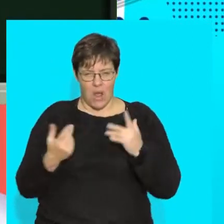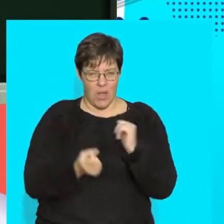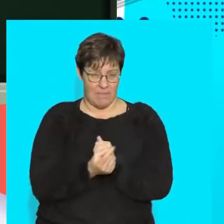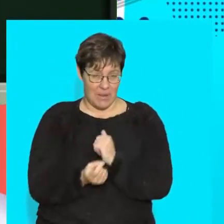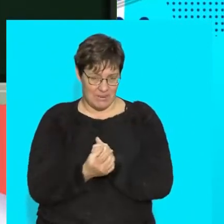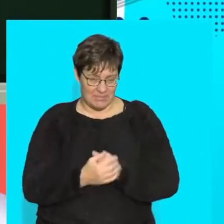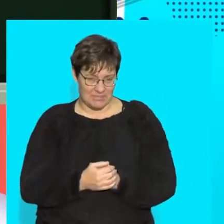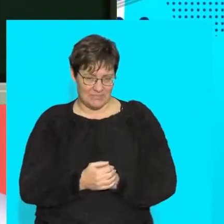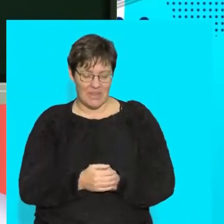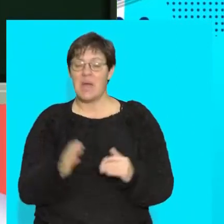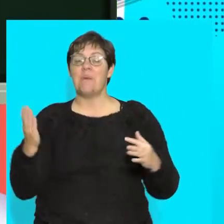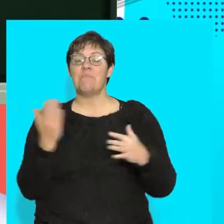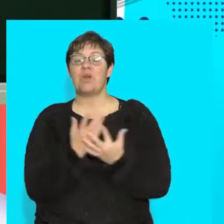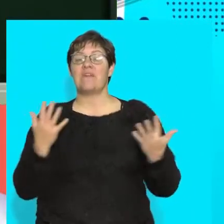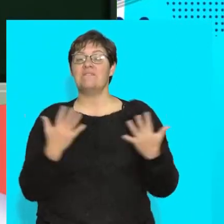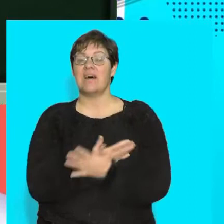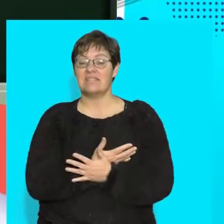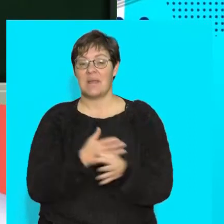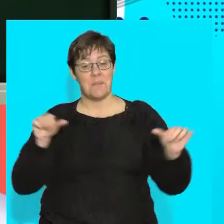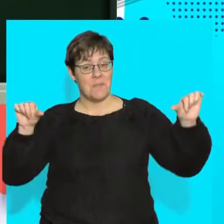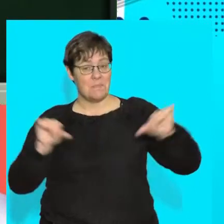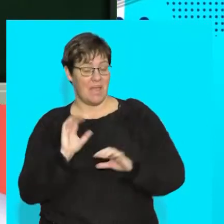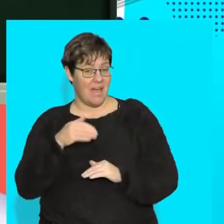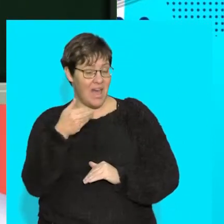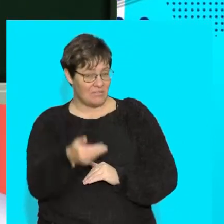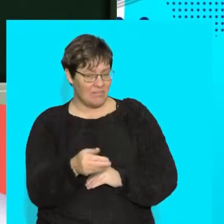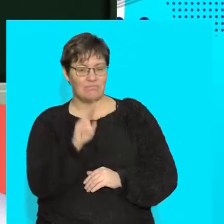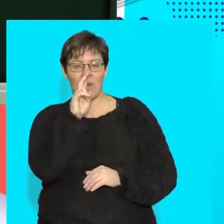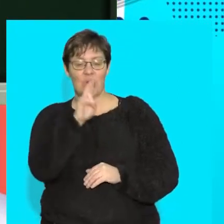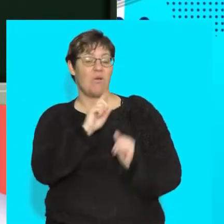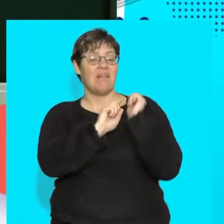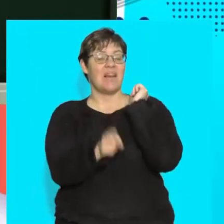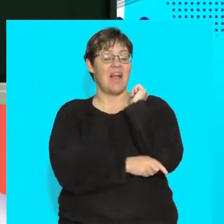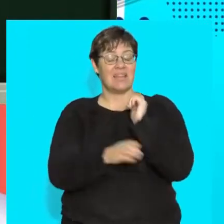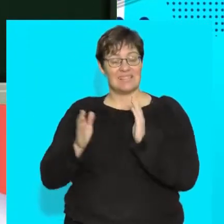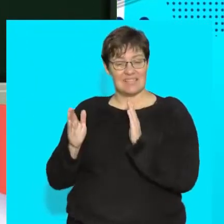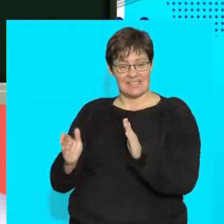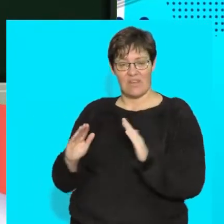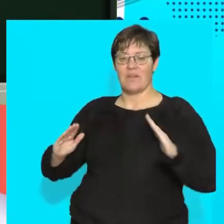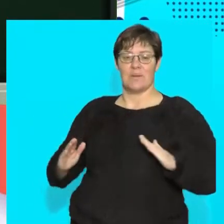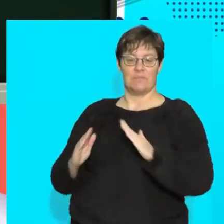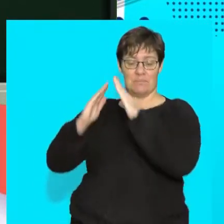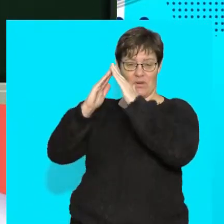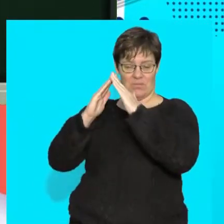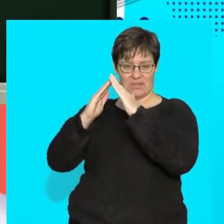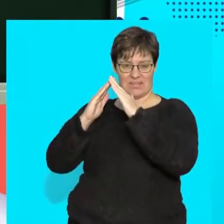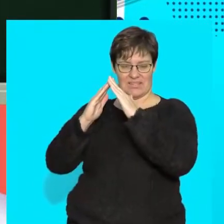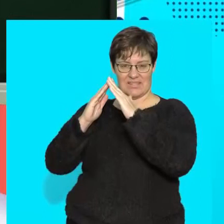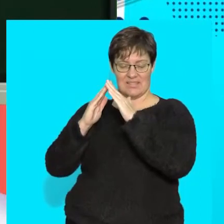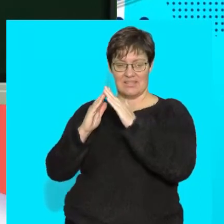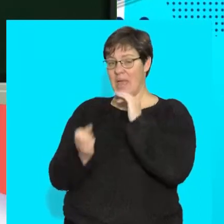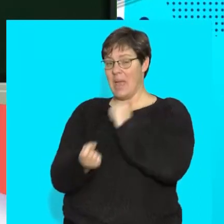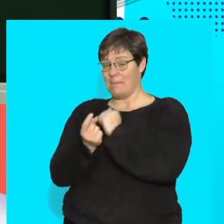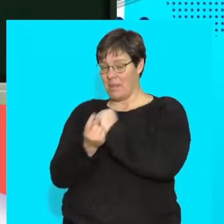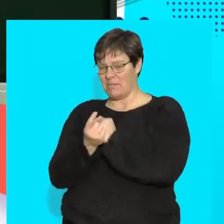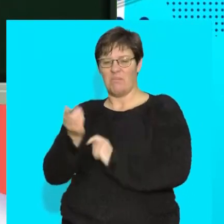happen. Guys, let's just take a quick ad break. When we come back, we're going to look at the last concept now of the schemes